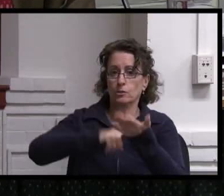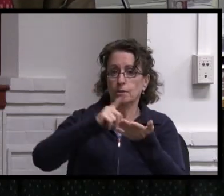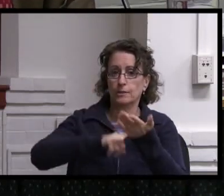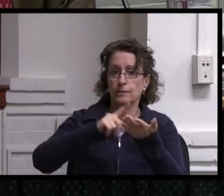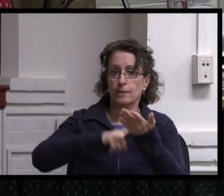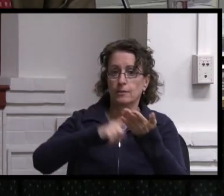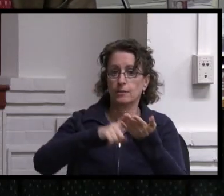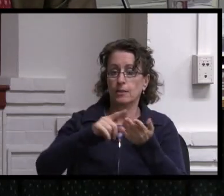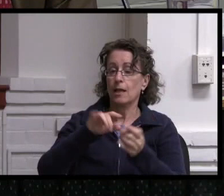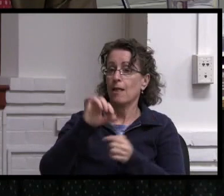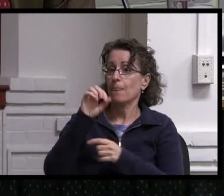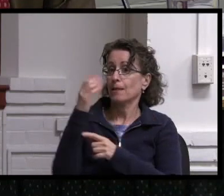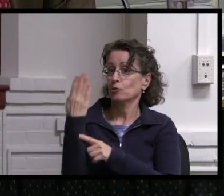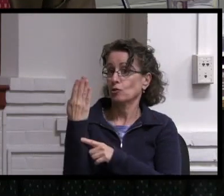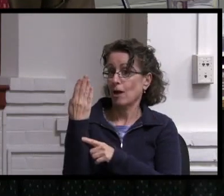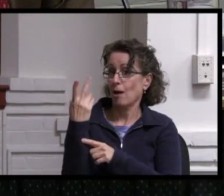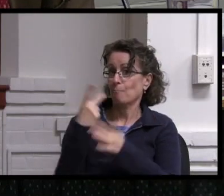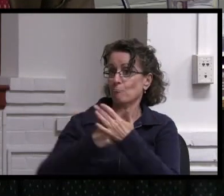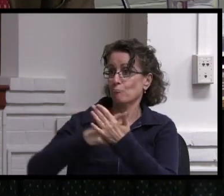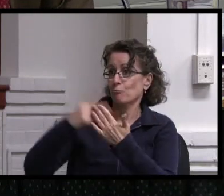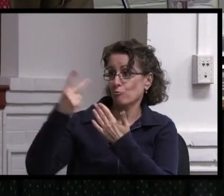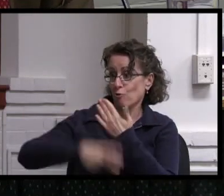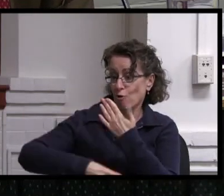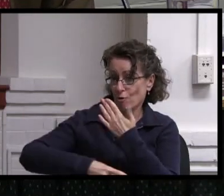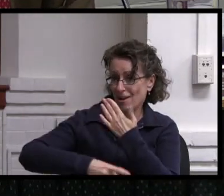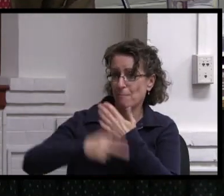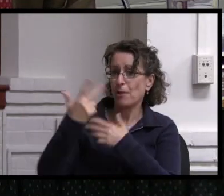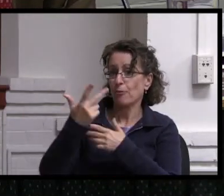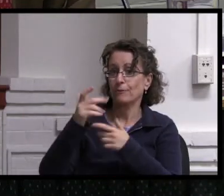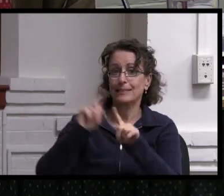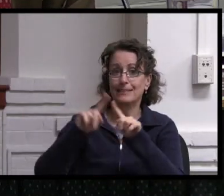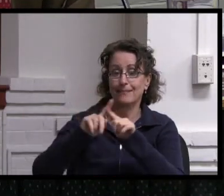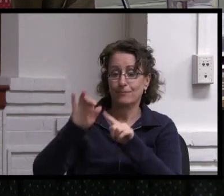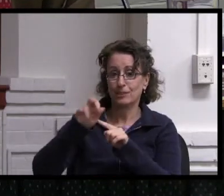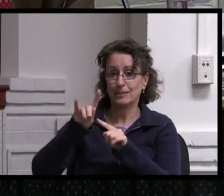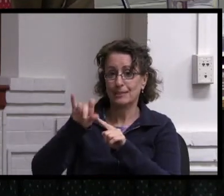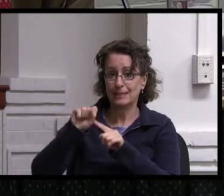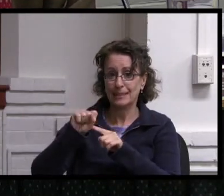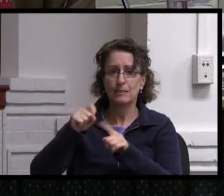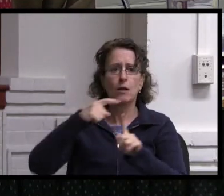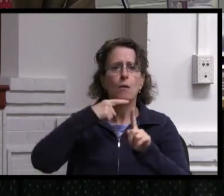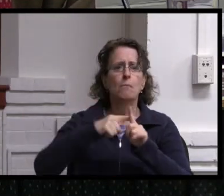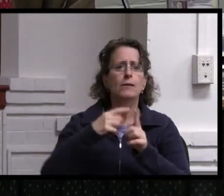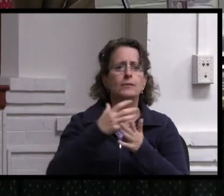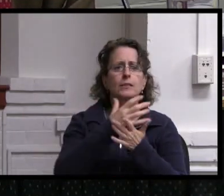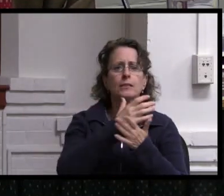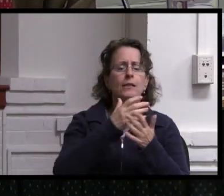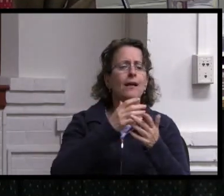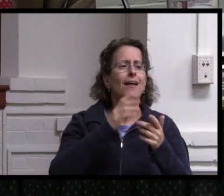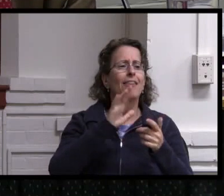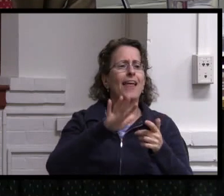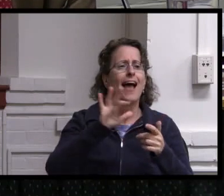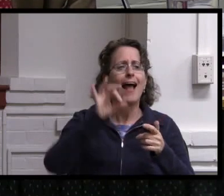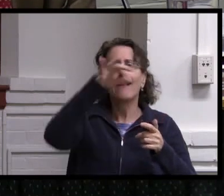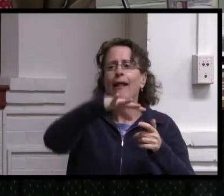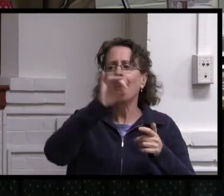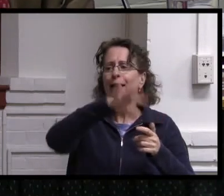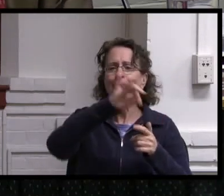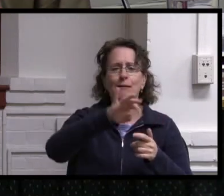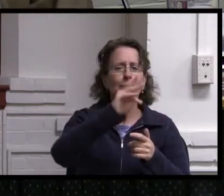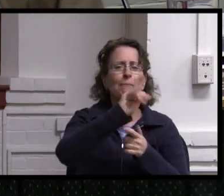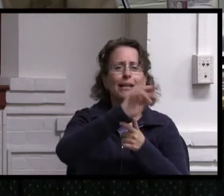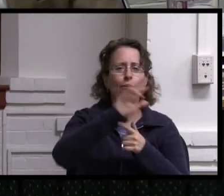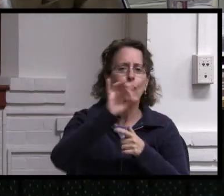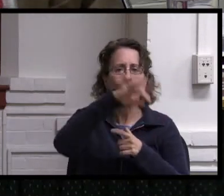jobs program and the collection box, which are two possibilities that we can discuss. And the chief